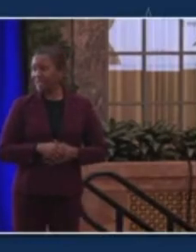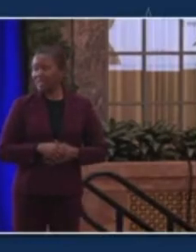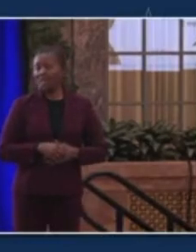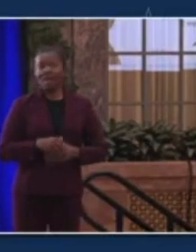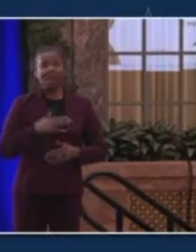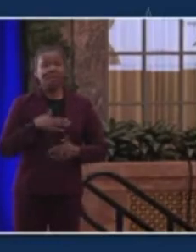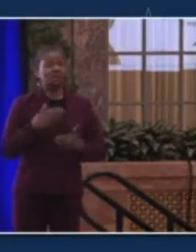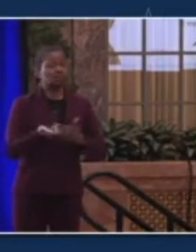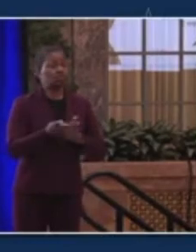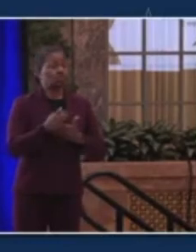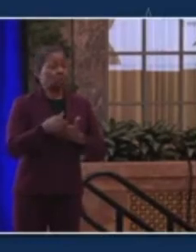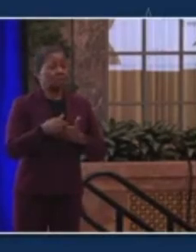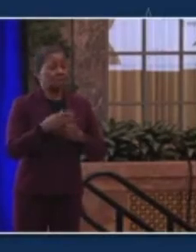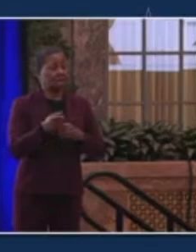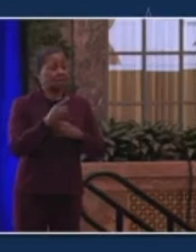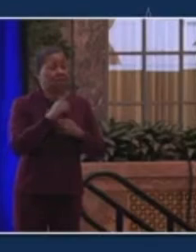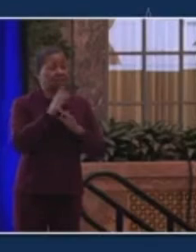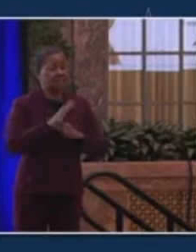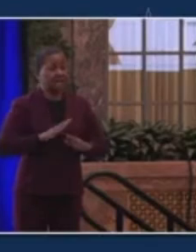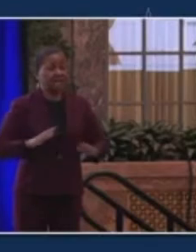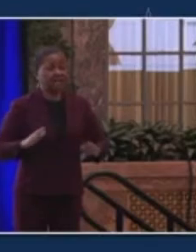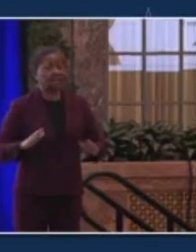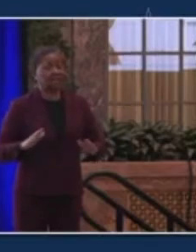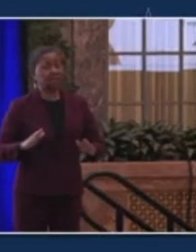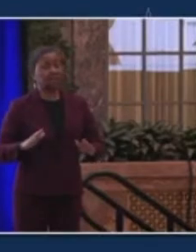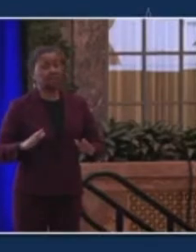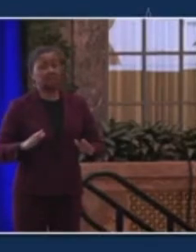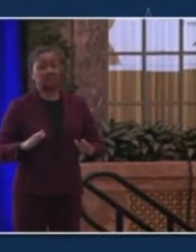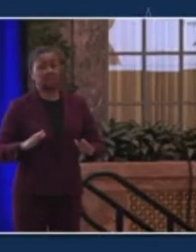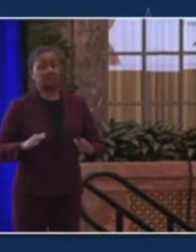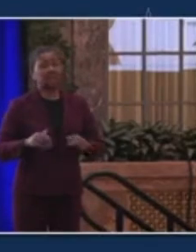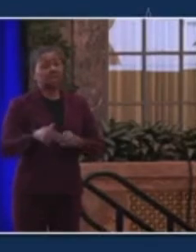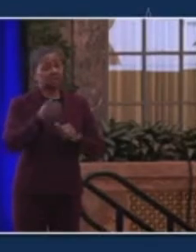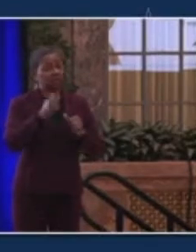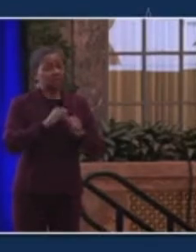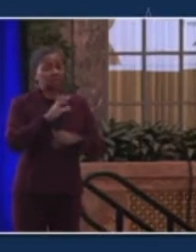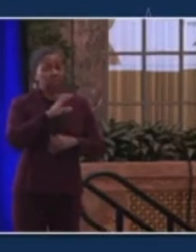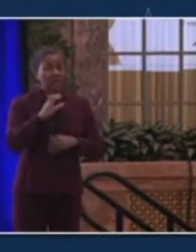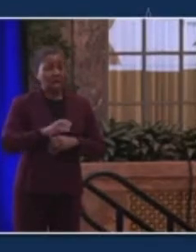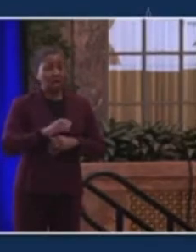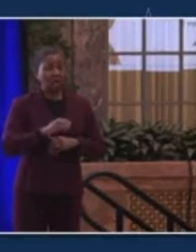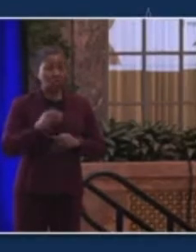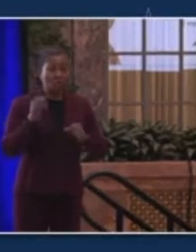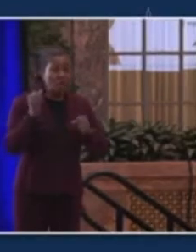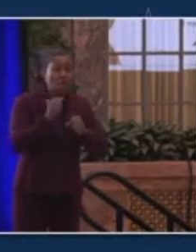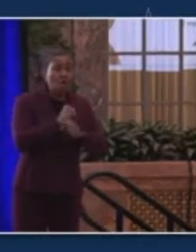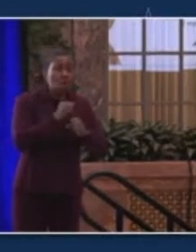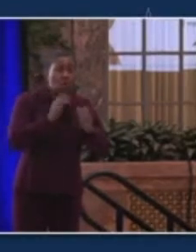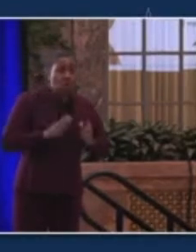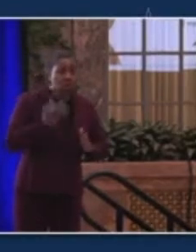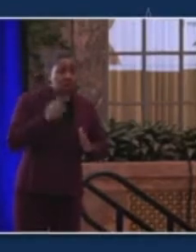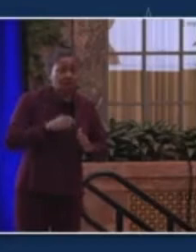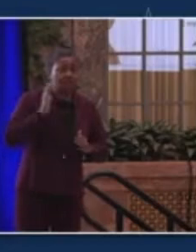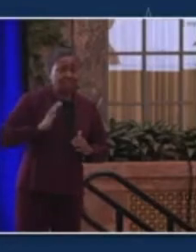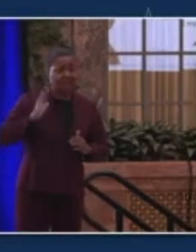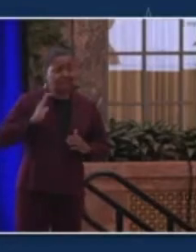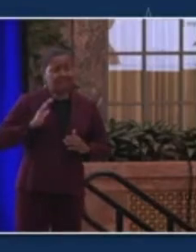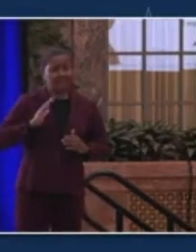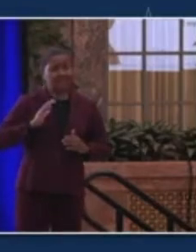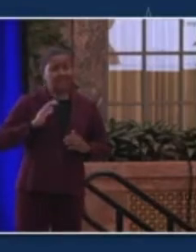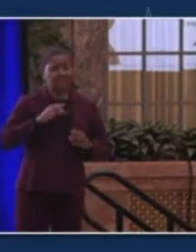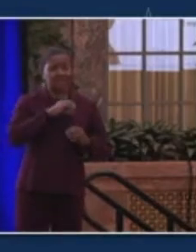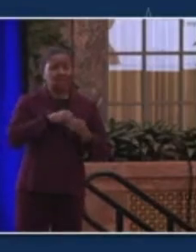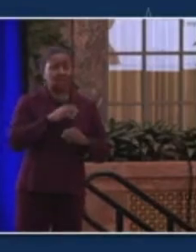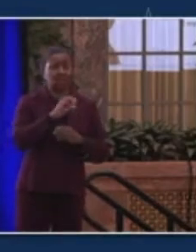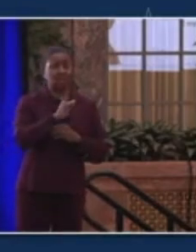Please join me in a moment of silence to remember Chicago's warriors for the ages, including Addie